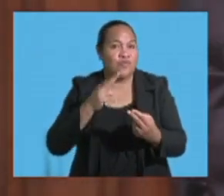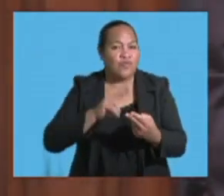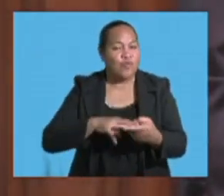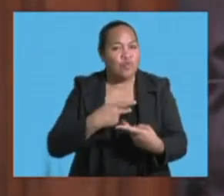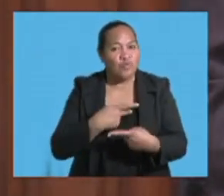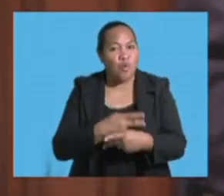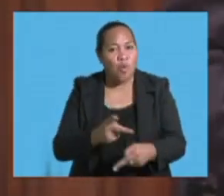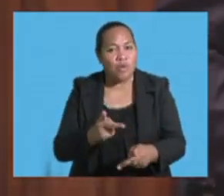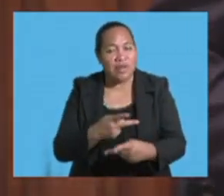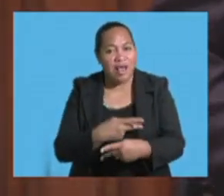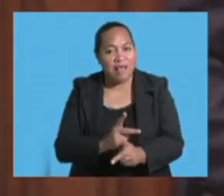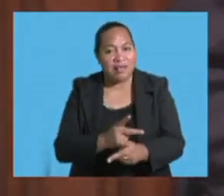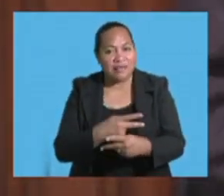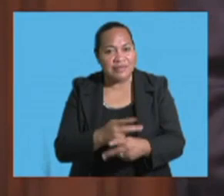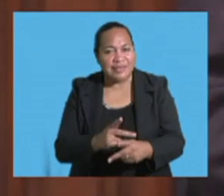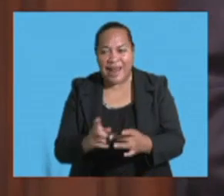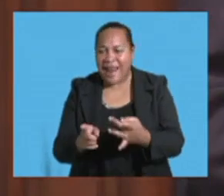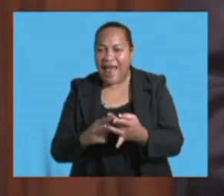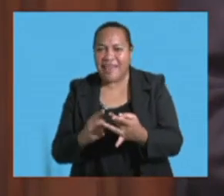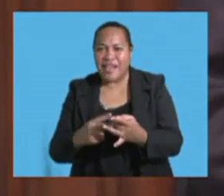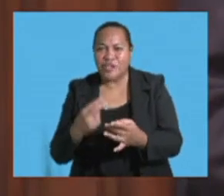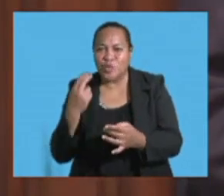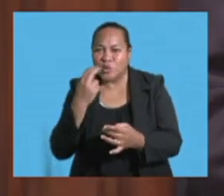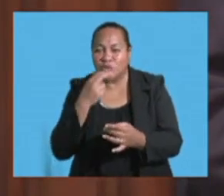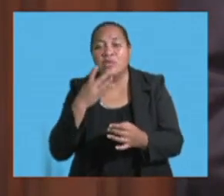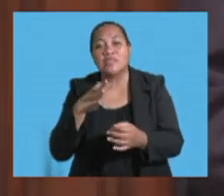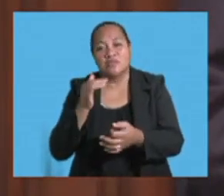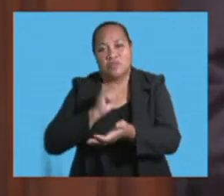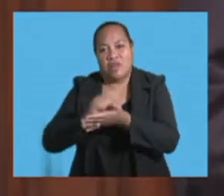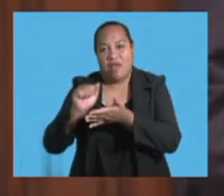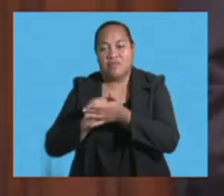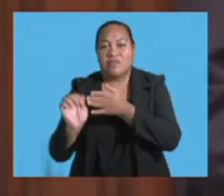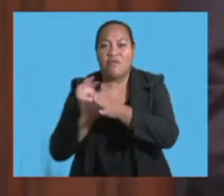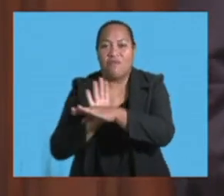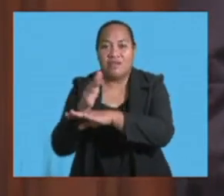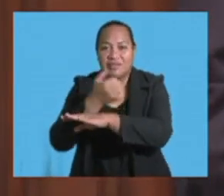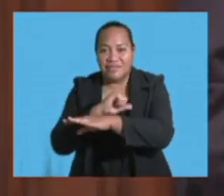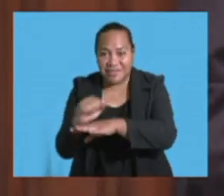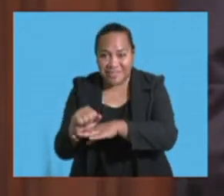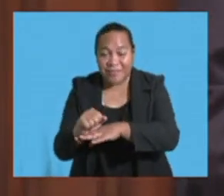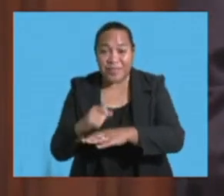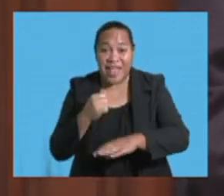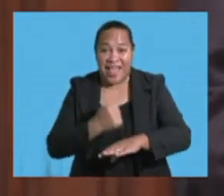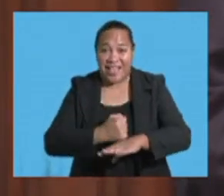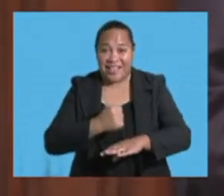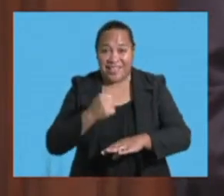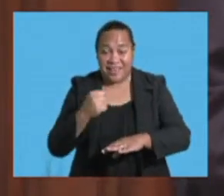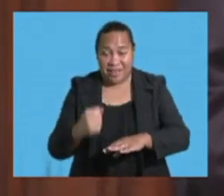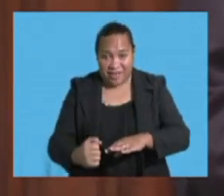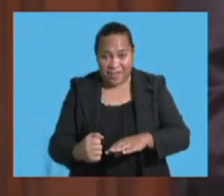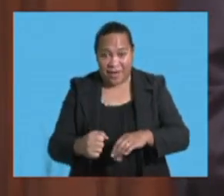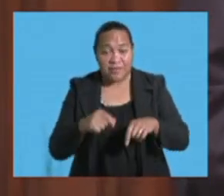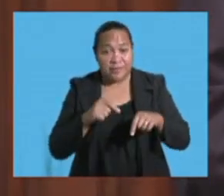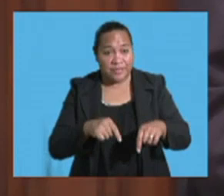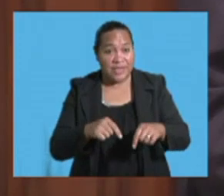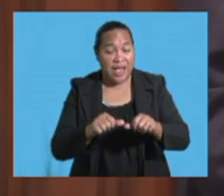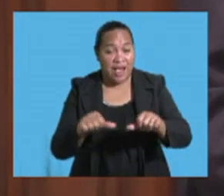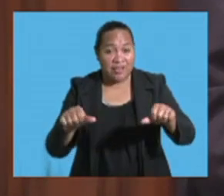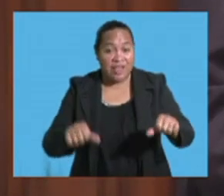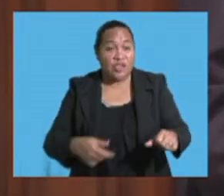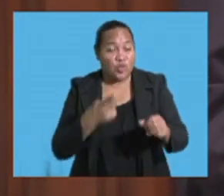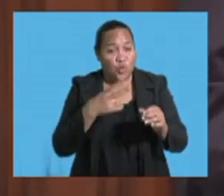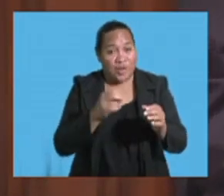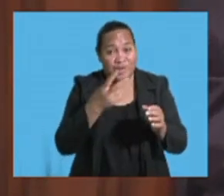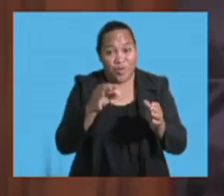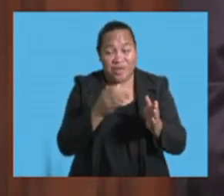and nutraceutical, is exported. The government's Fiji 2020 Agriculture